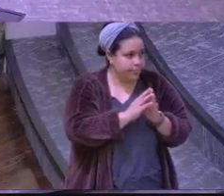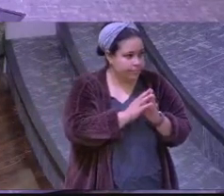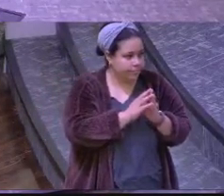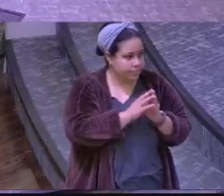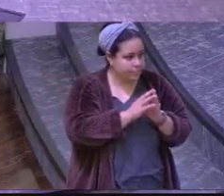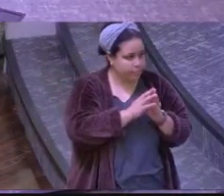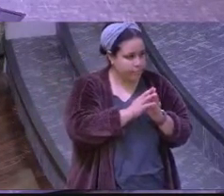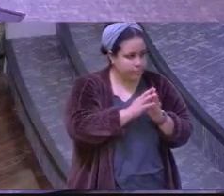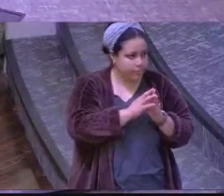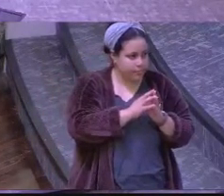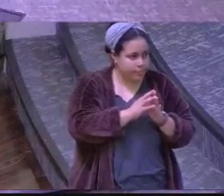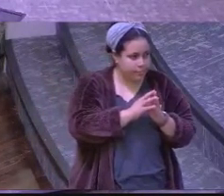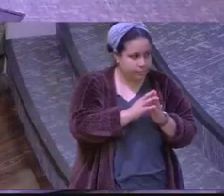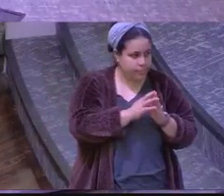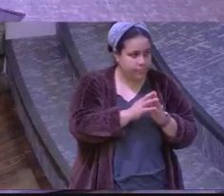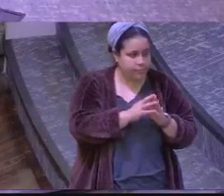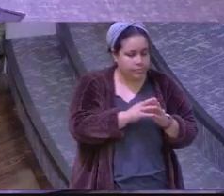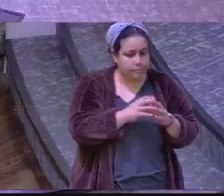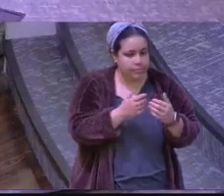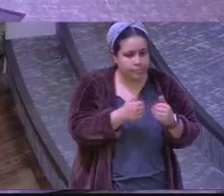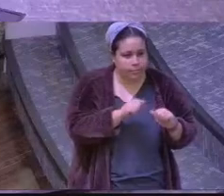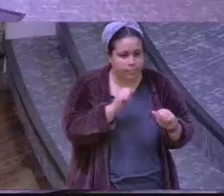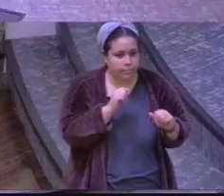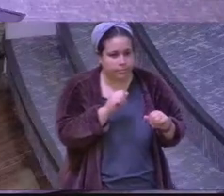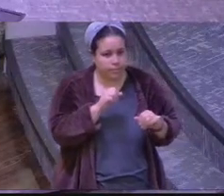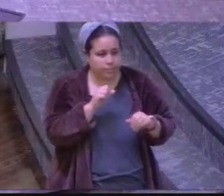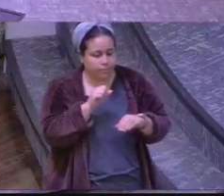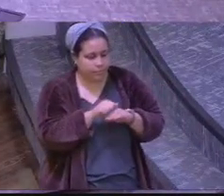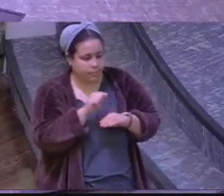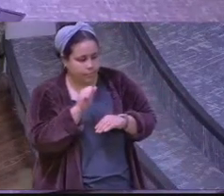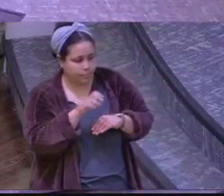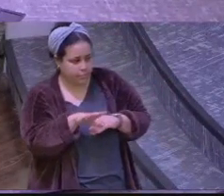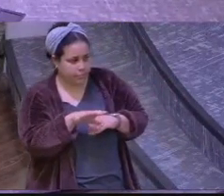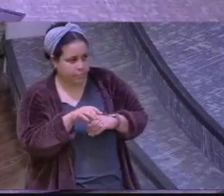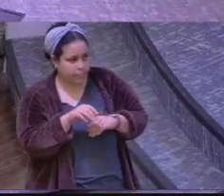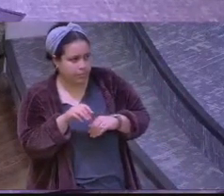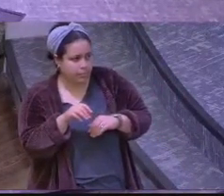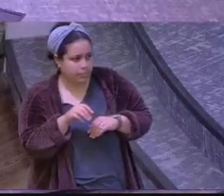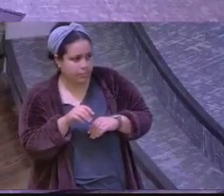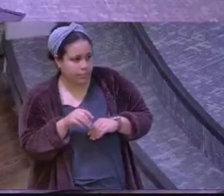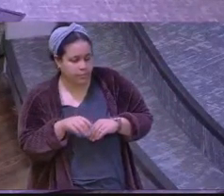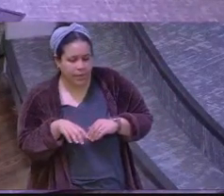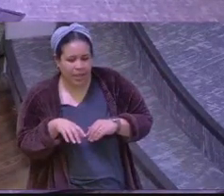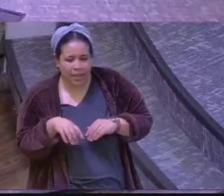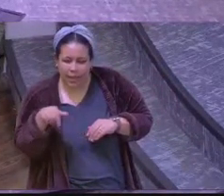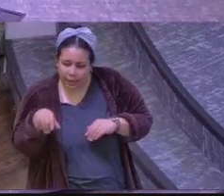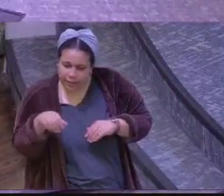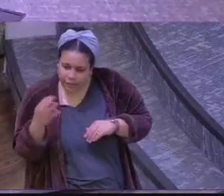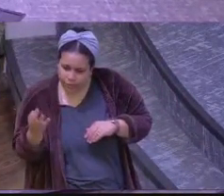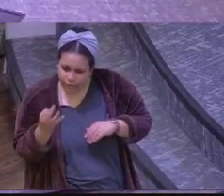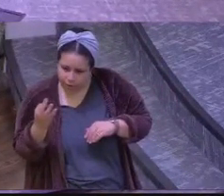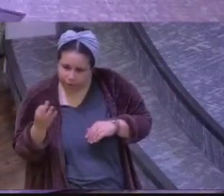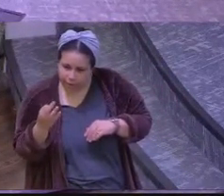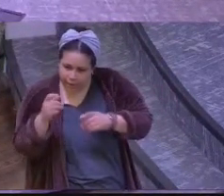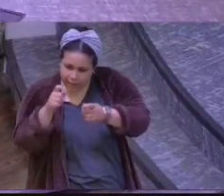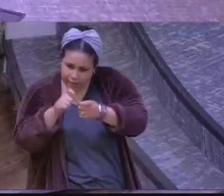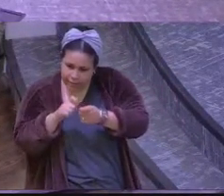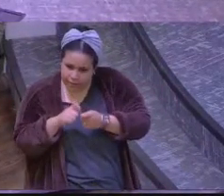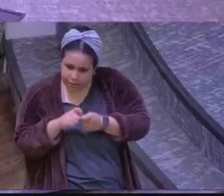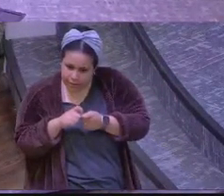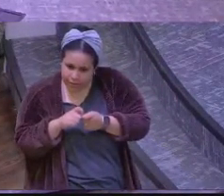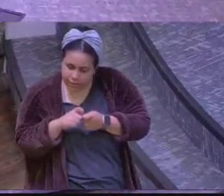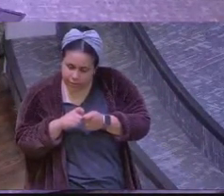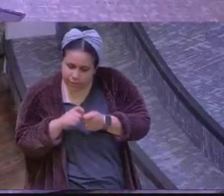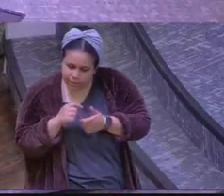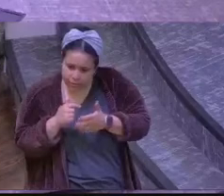you ask a question, I will try to get back to you that day. And if the document you give us by Friday-ish is detailed enough, we can dive in